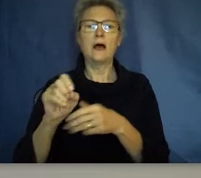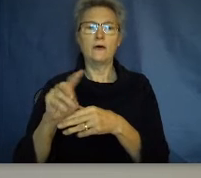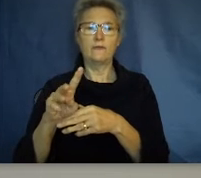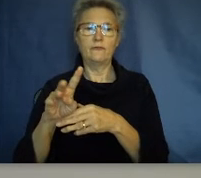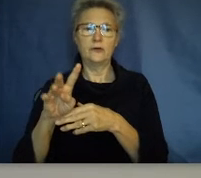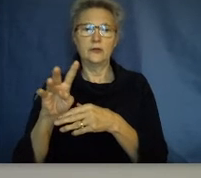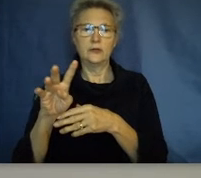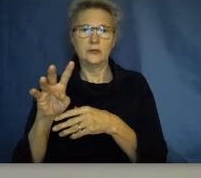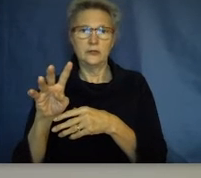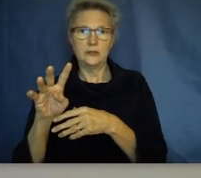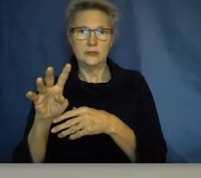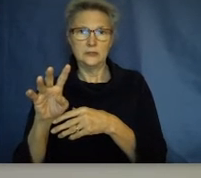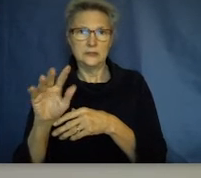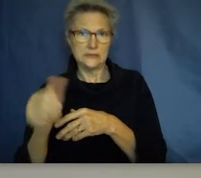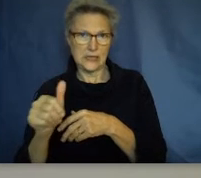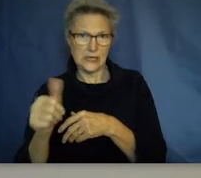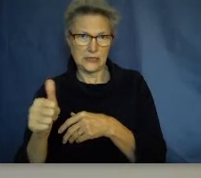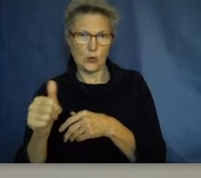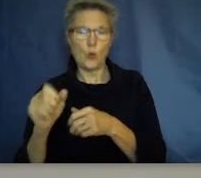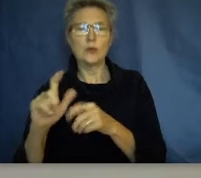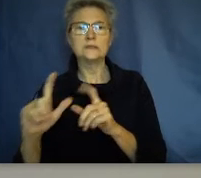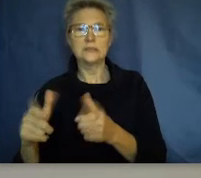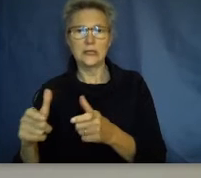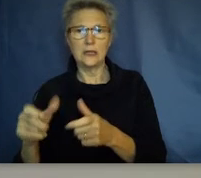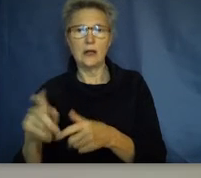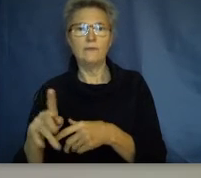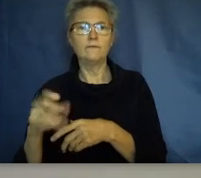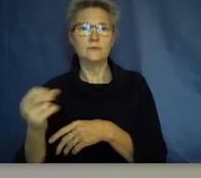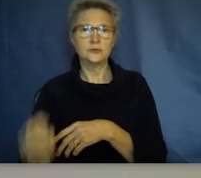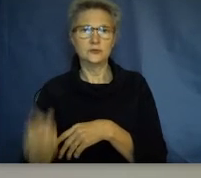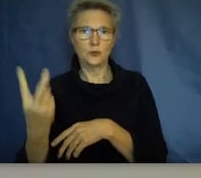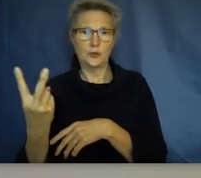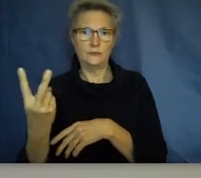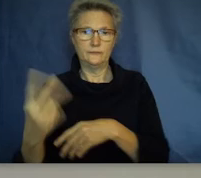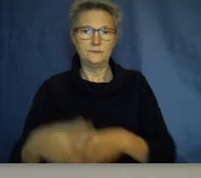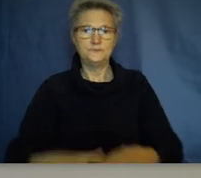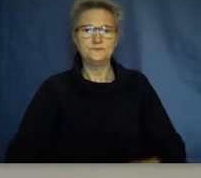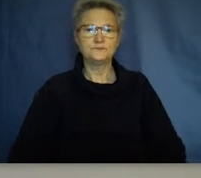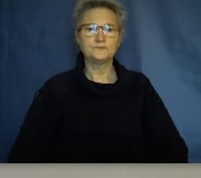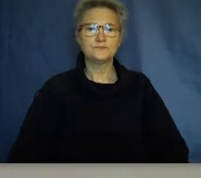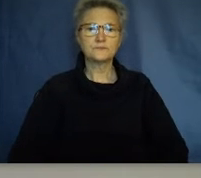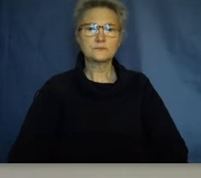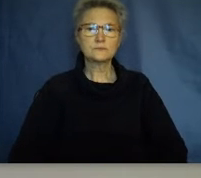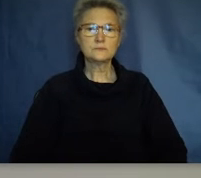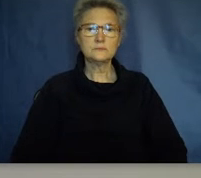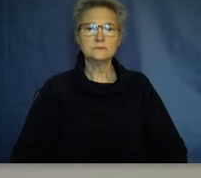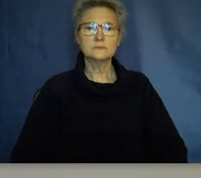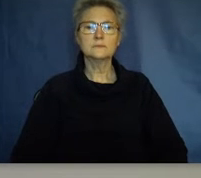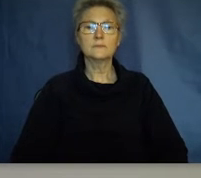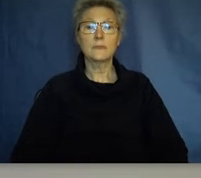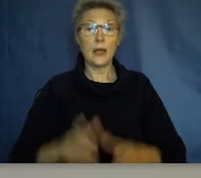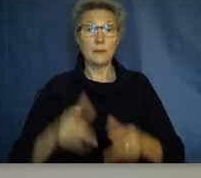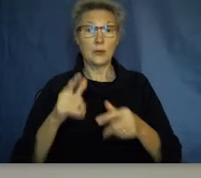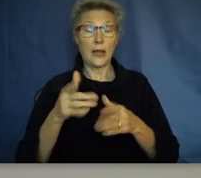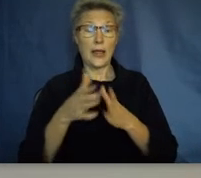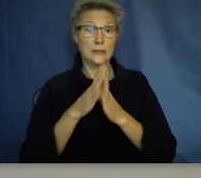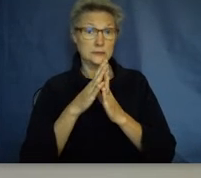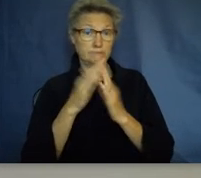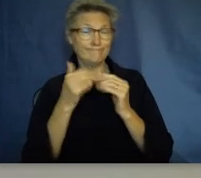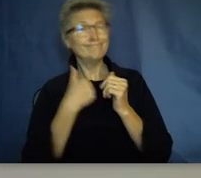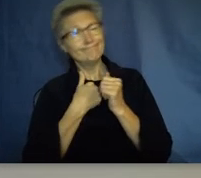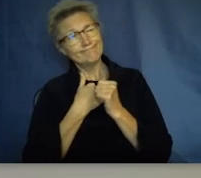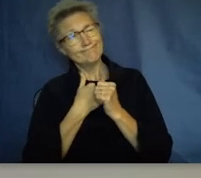set of 10, or a set of 12. And I'm going to ask